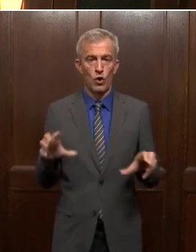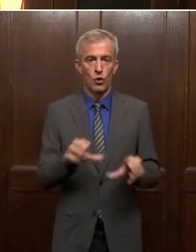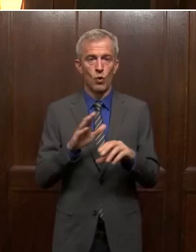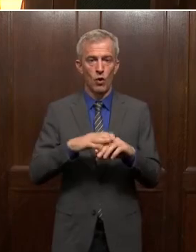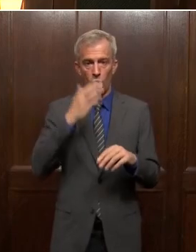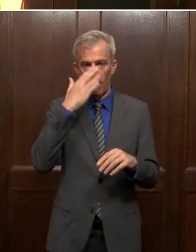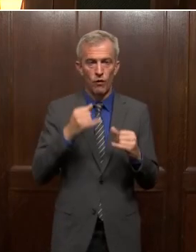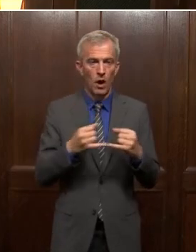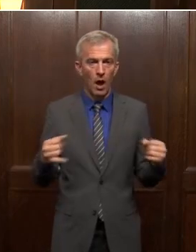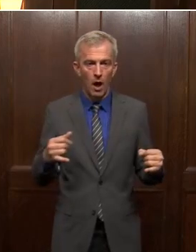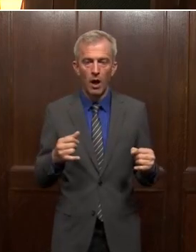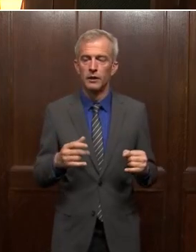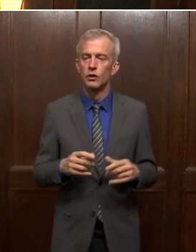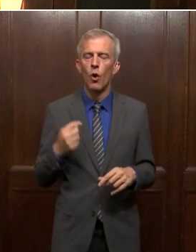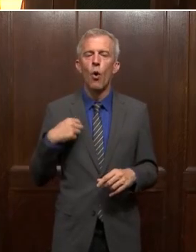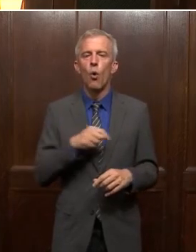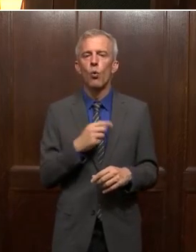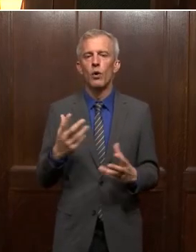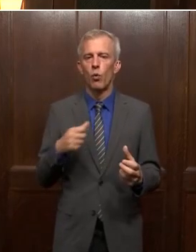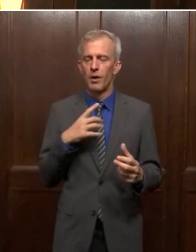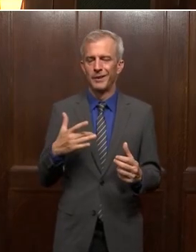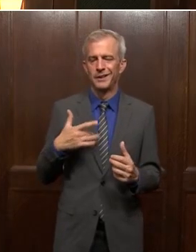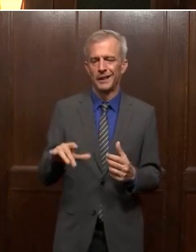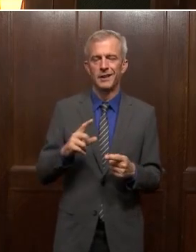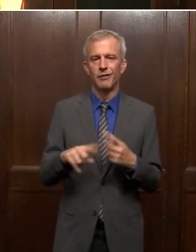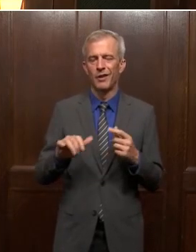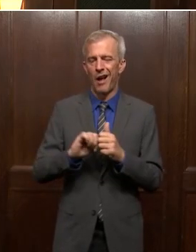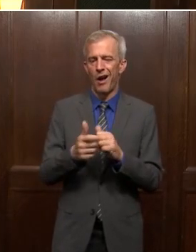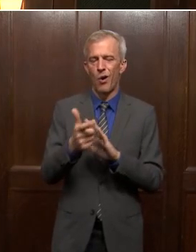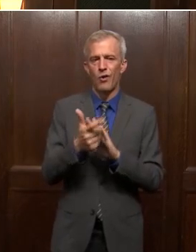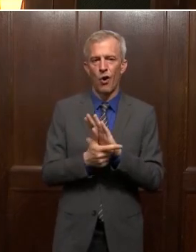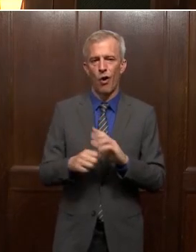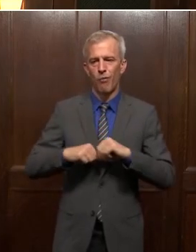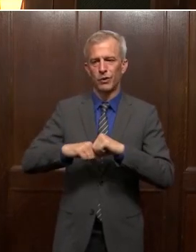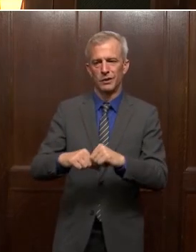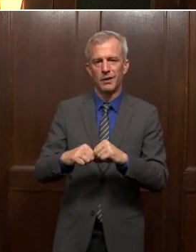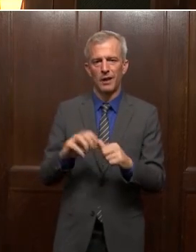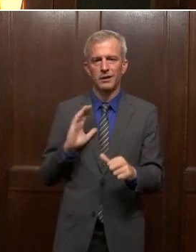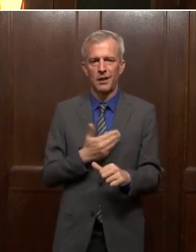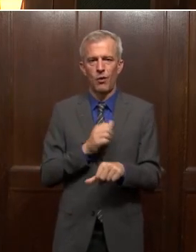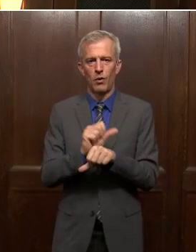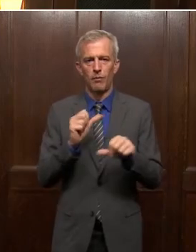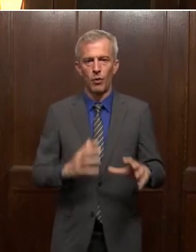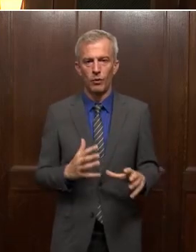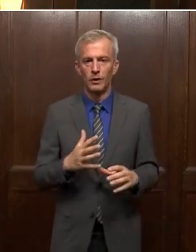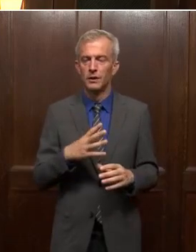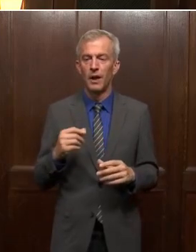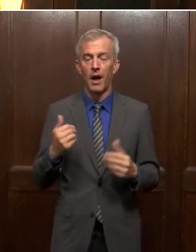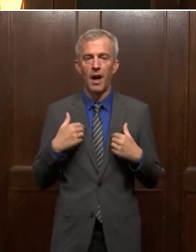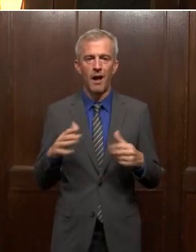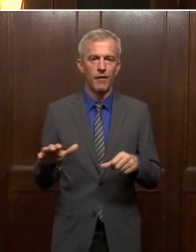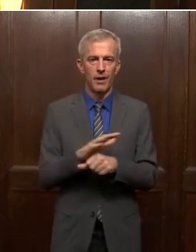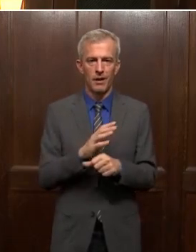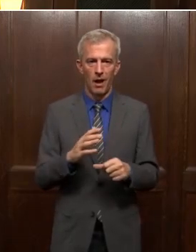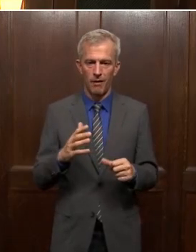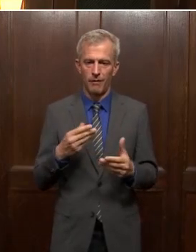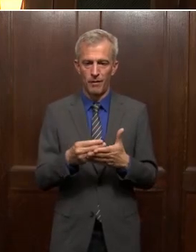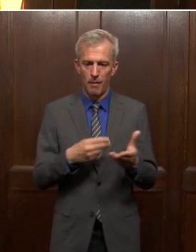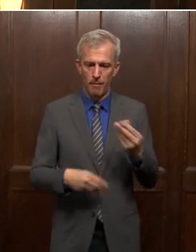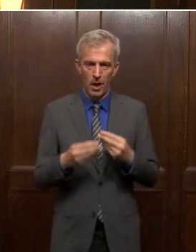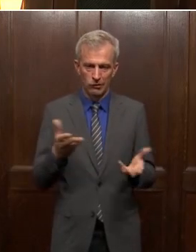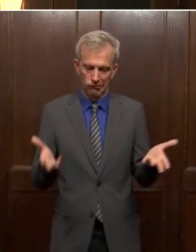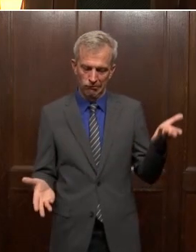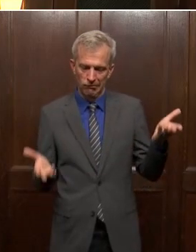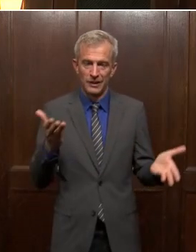want to be sensitive to what their rights are in those negotiations and ensure that we have enough to balance the budget. Even if we gave away those